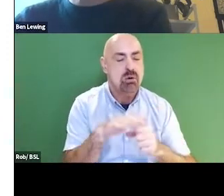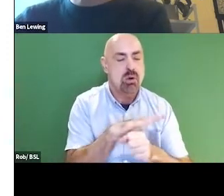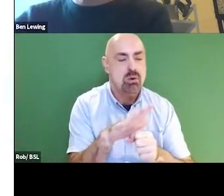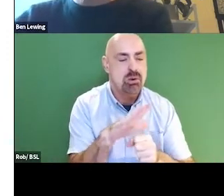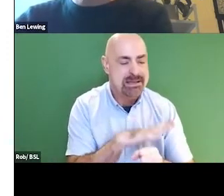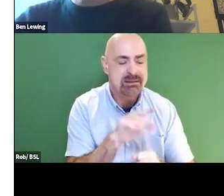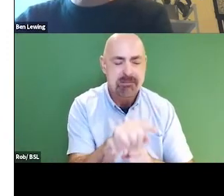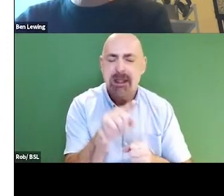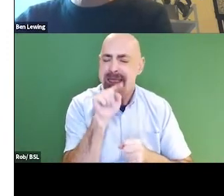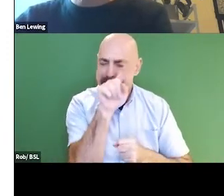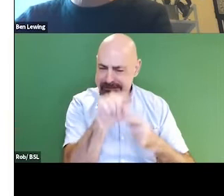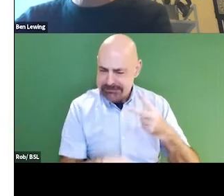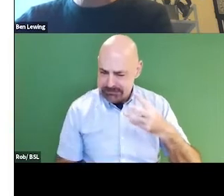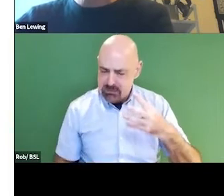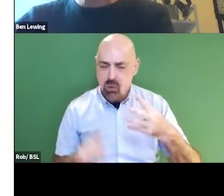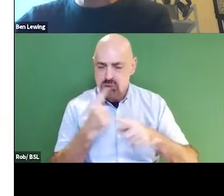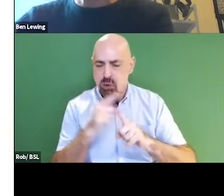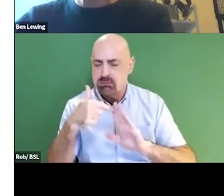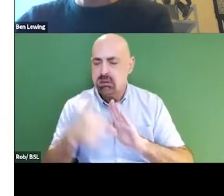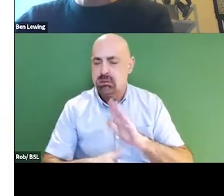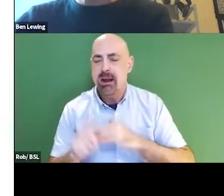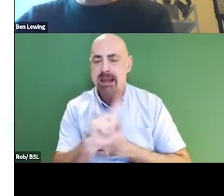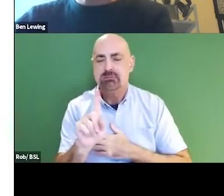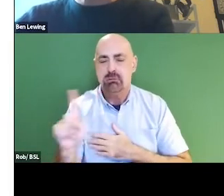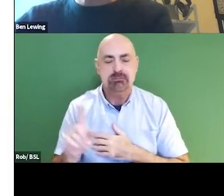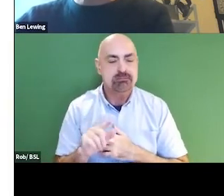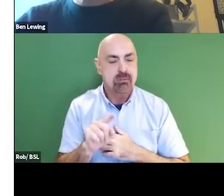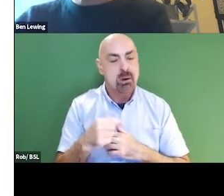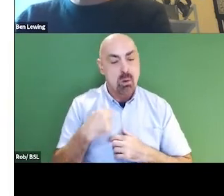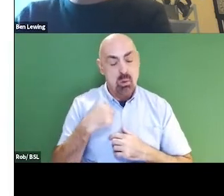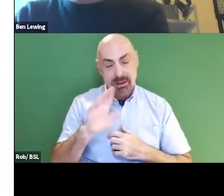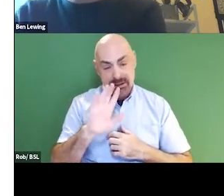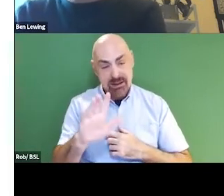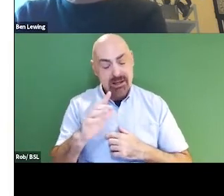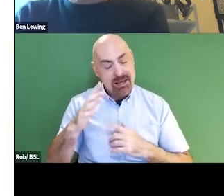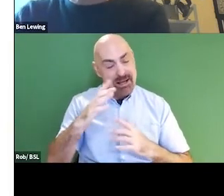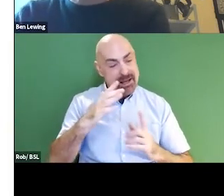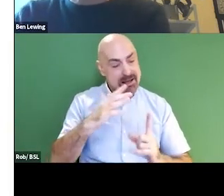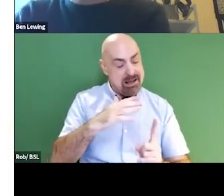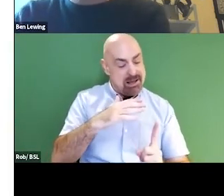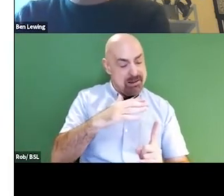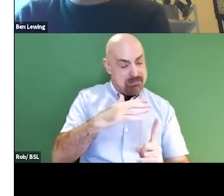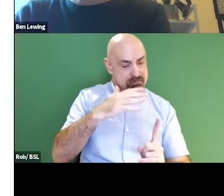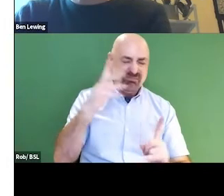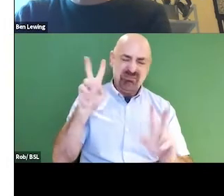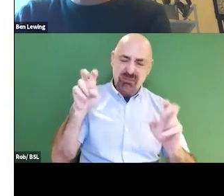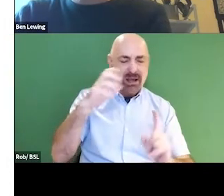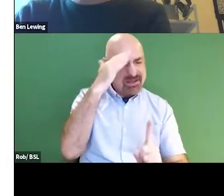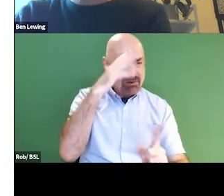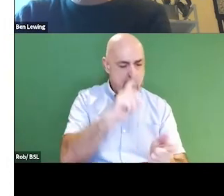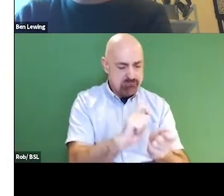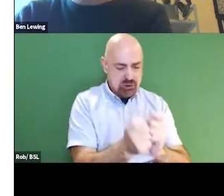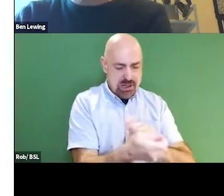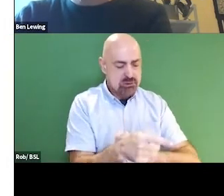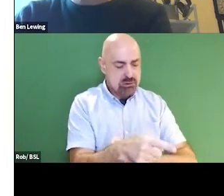say more on these key questions shortly. We proposed that using theory of change would help local areas to use